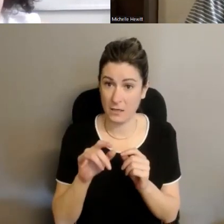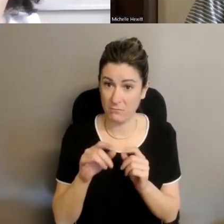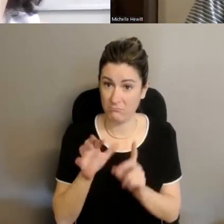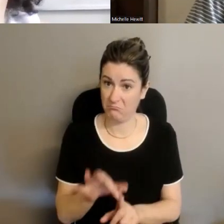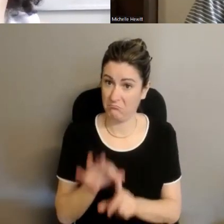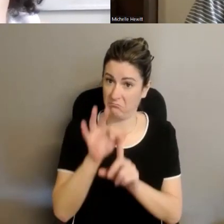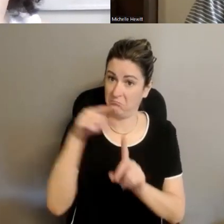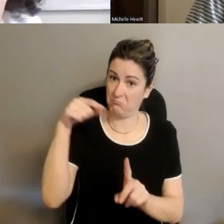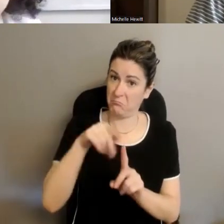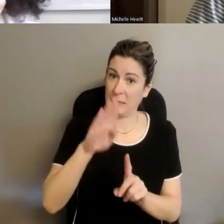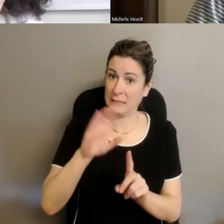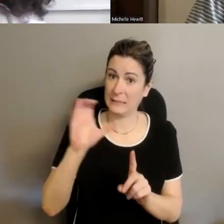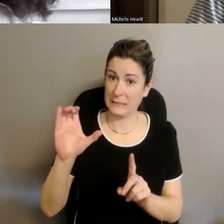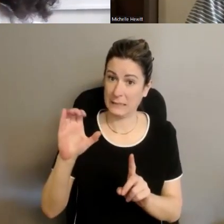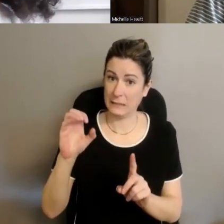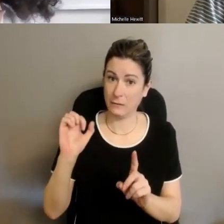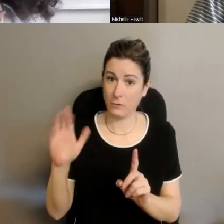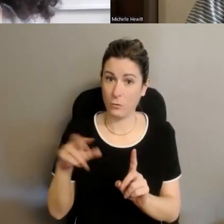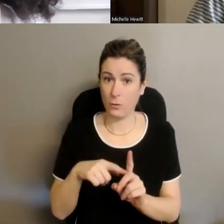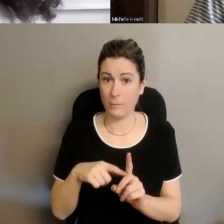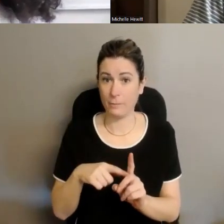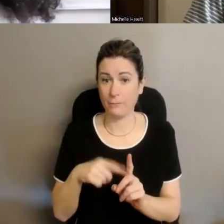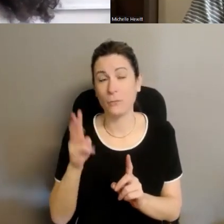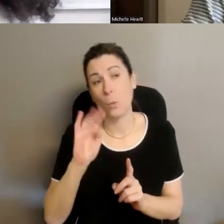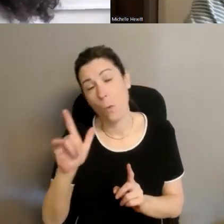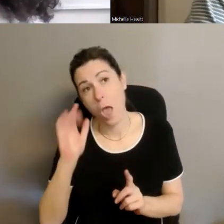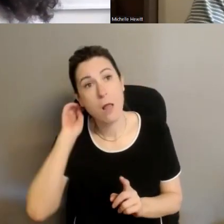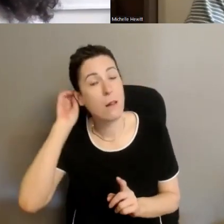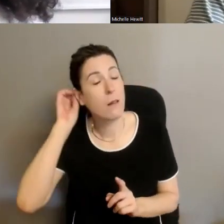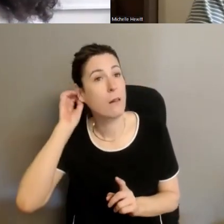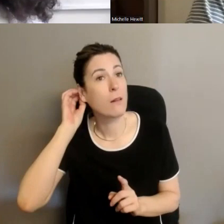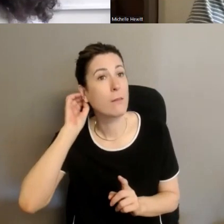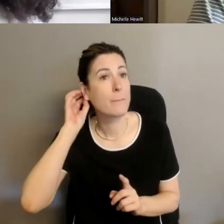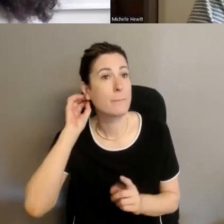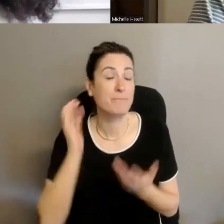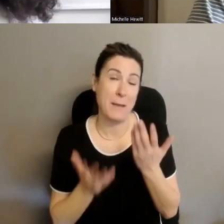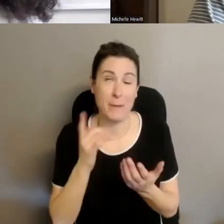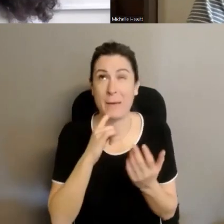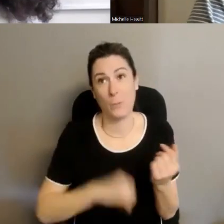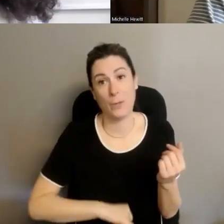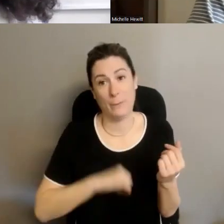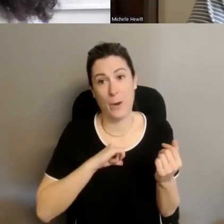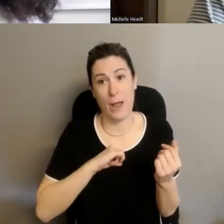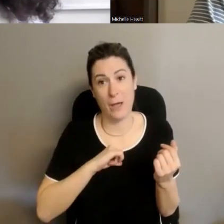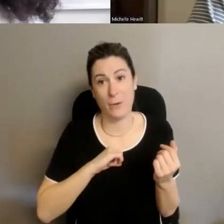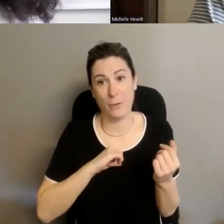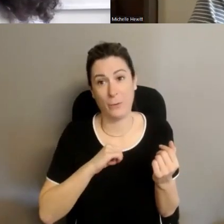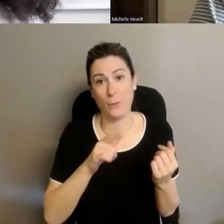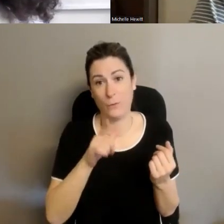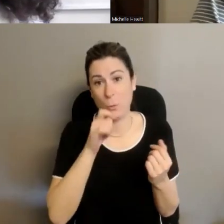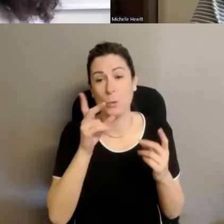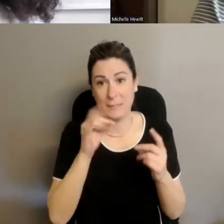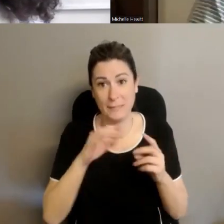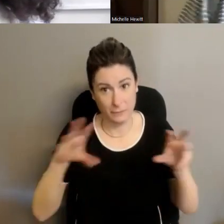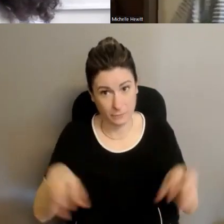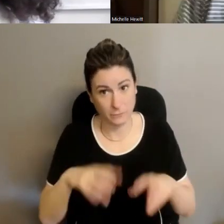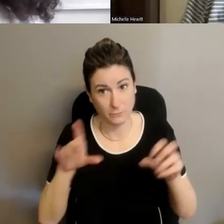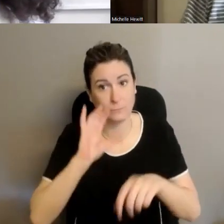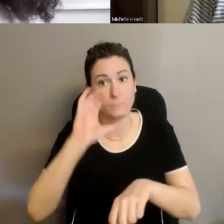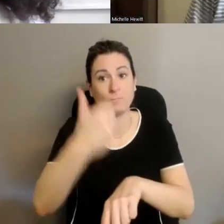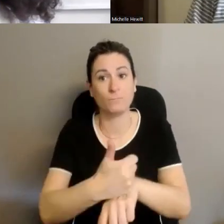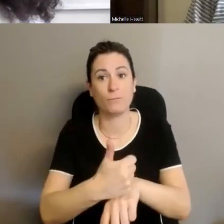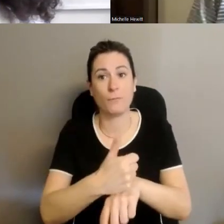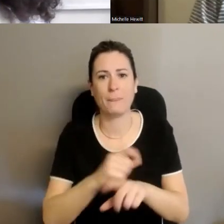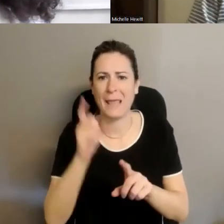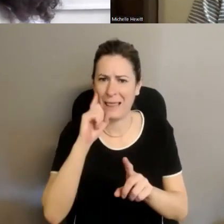perhaps I'm just too proud of the work that the people that did to achieve it. I think it's unique to Vancouver. Like, we don't have it in